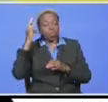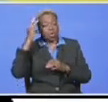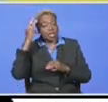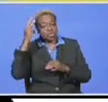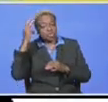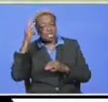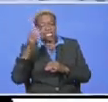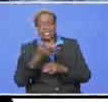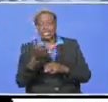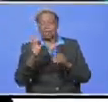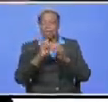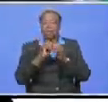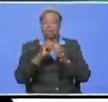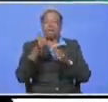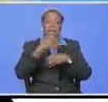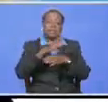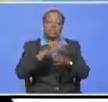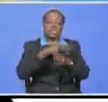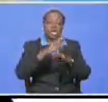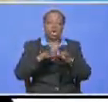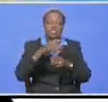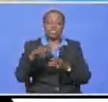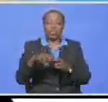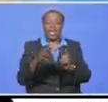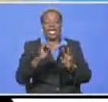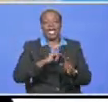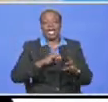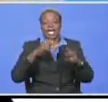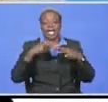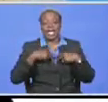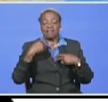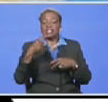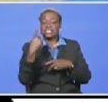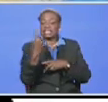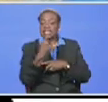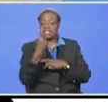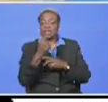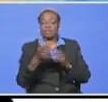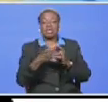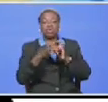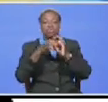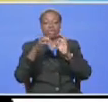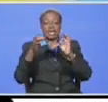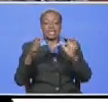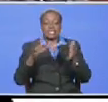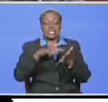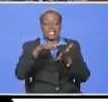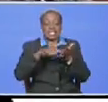the way, I actually have a single that I'm going to be releasing. I'm going to be dropping